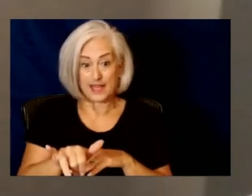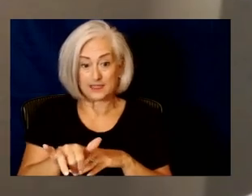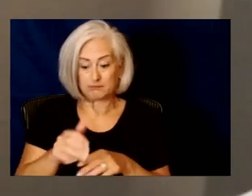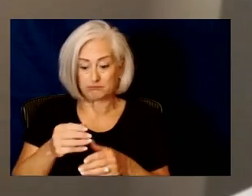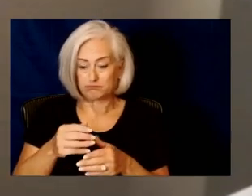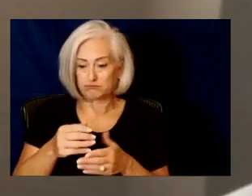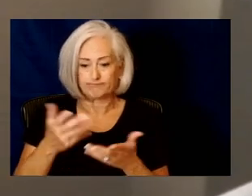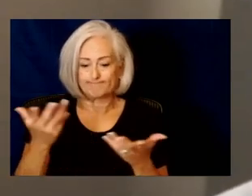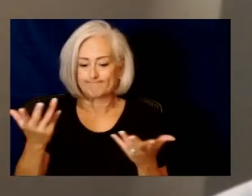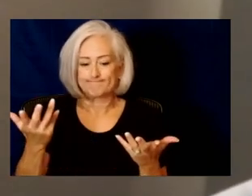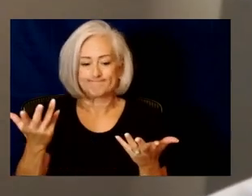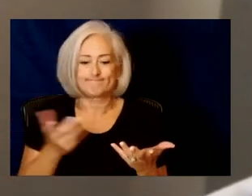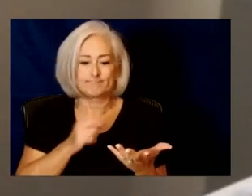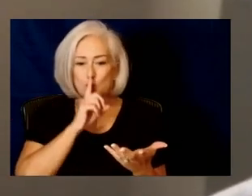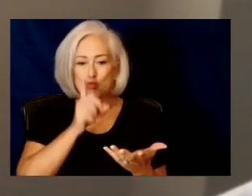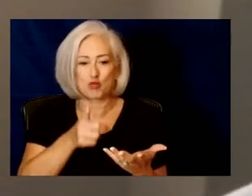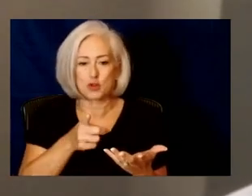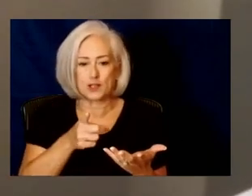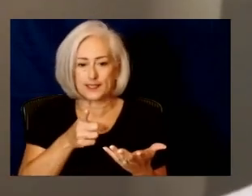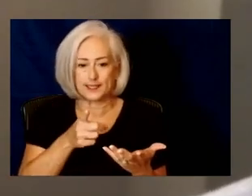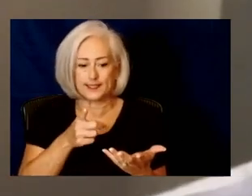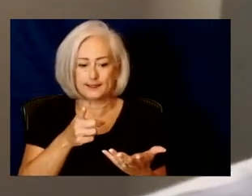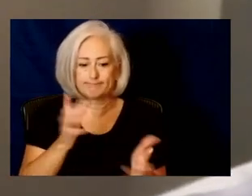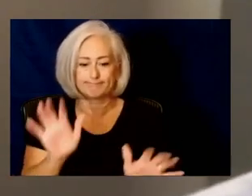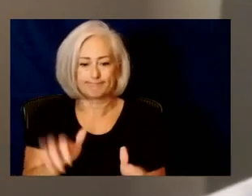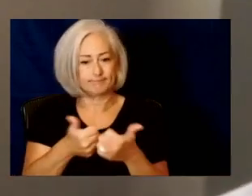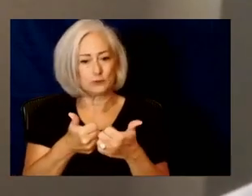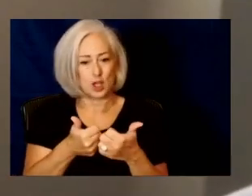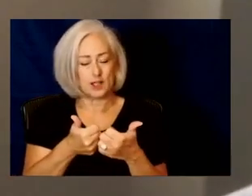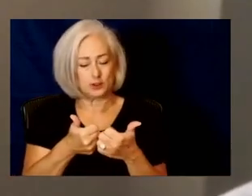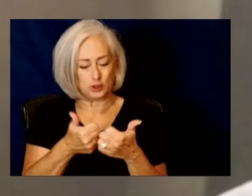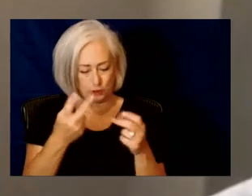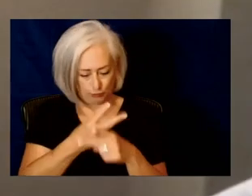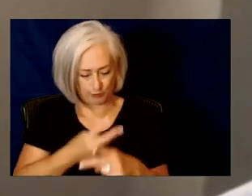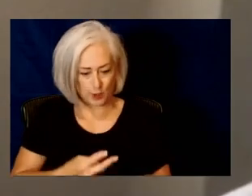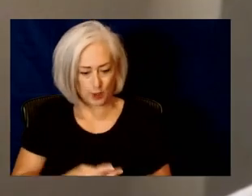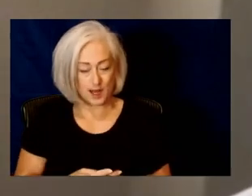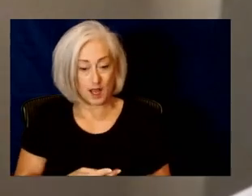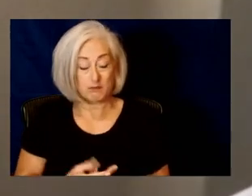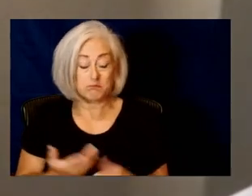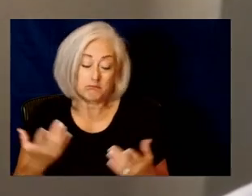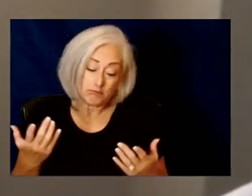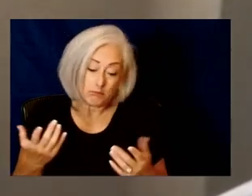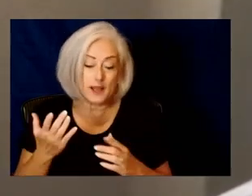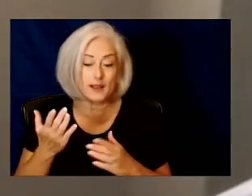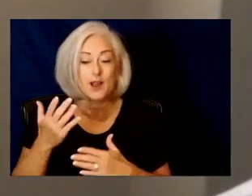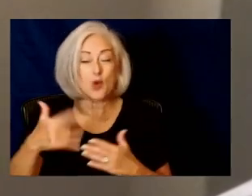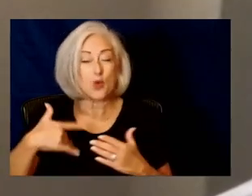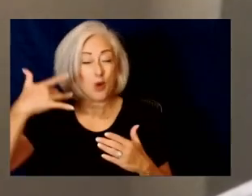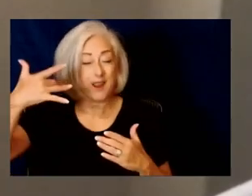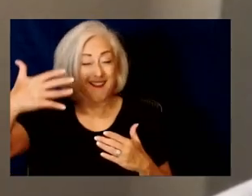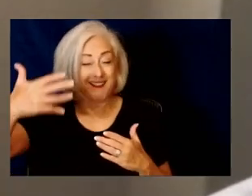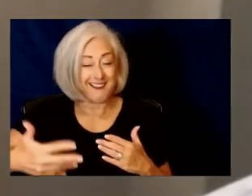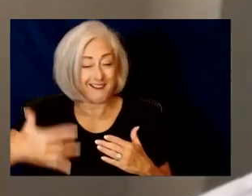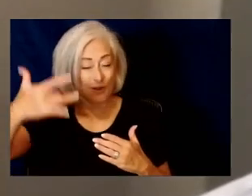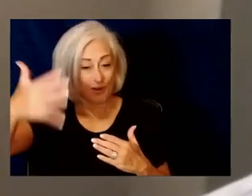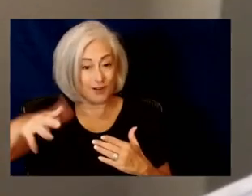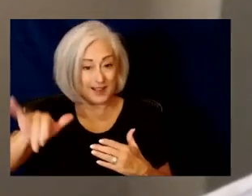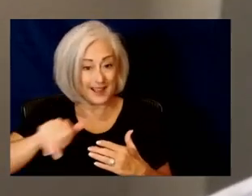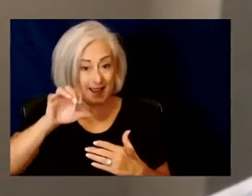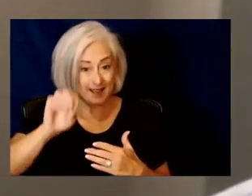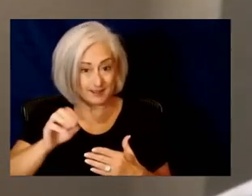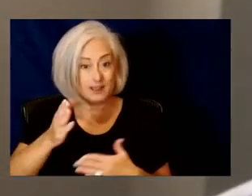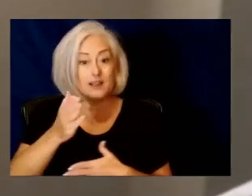point is can be difficult to do. But for some rare cases, there may be some